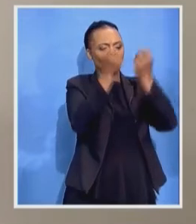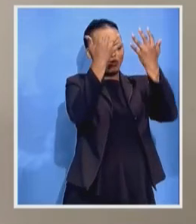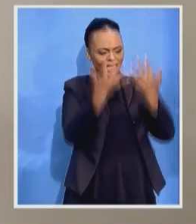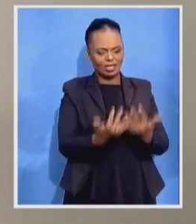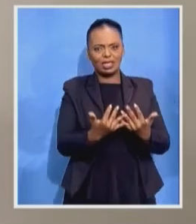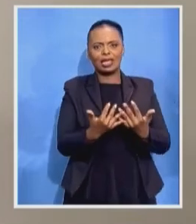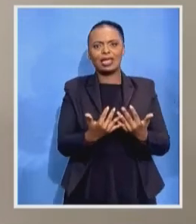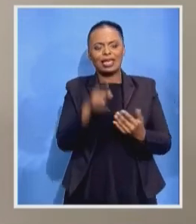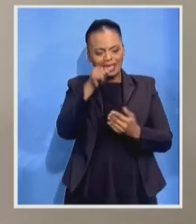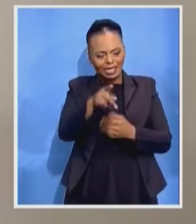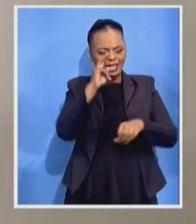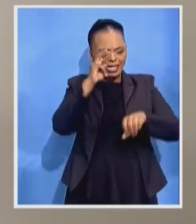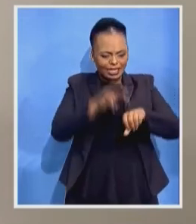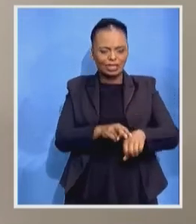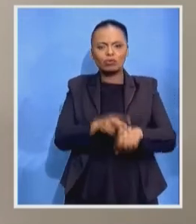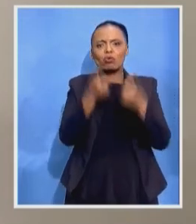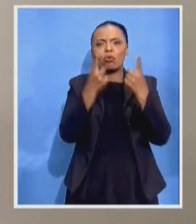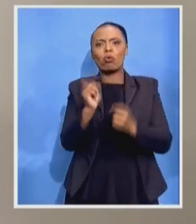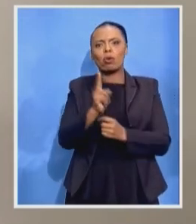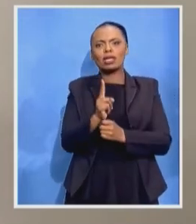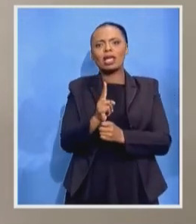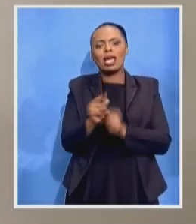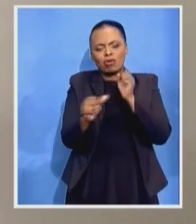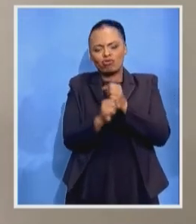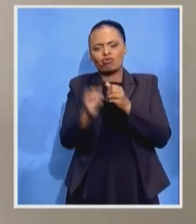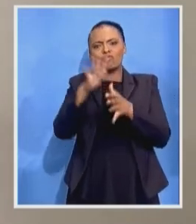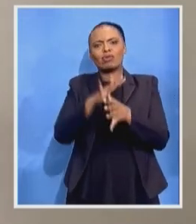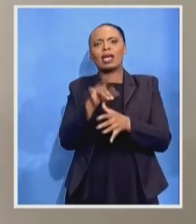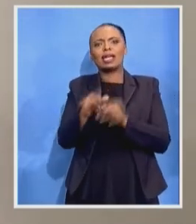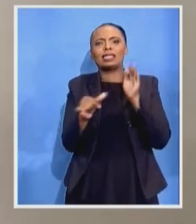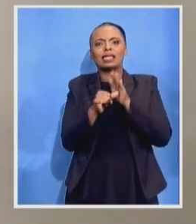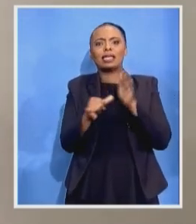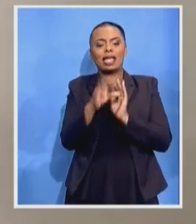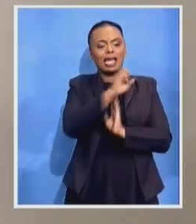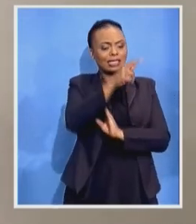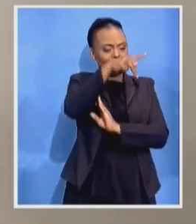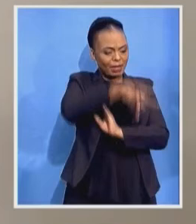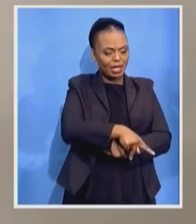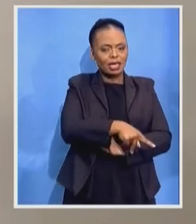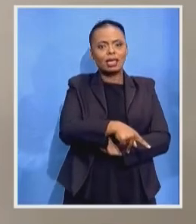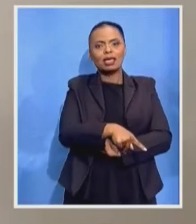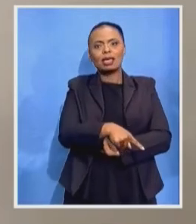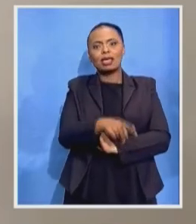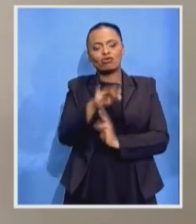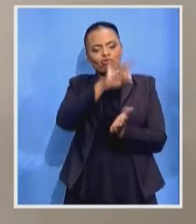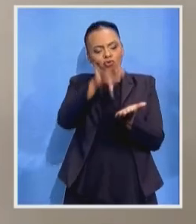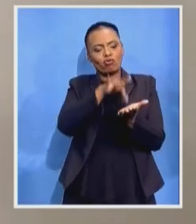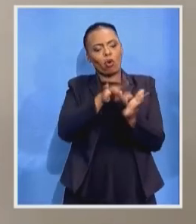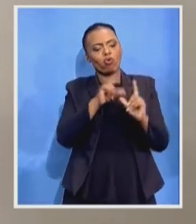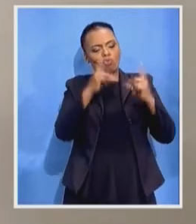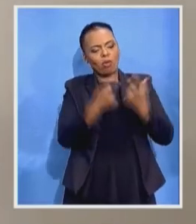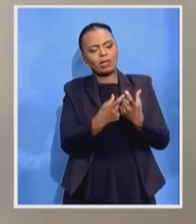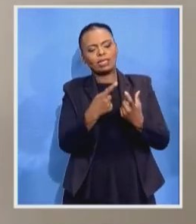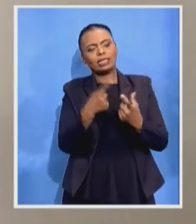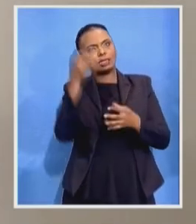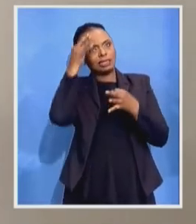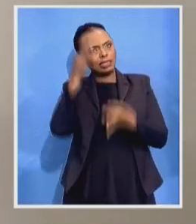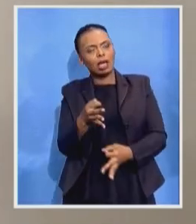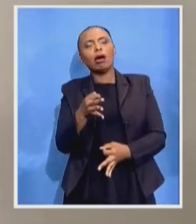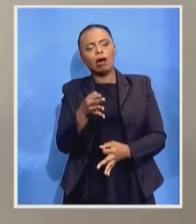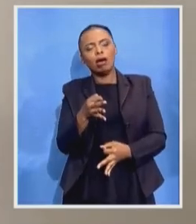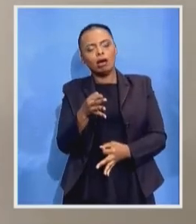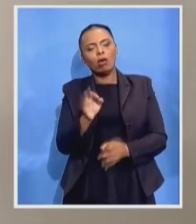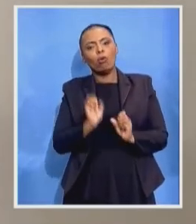essential. And as the SACP Central Committee decided, we are going to be squarely placing this issue on the